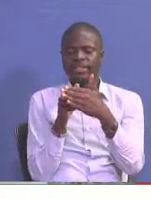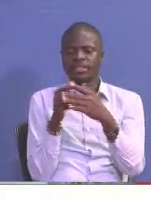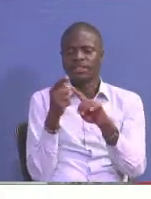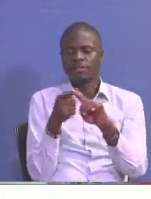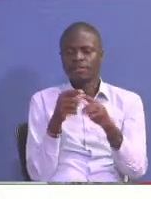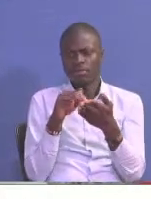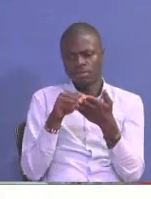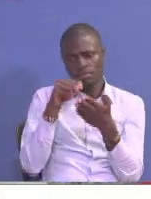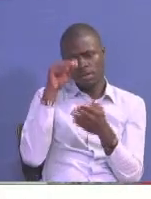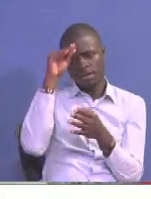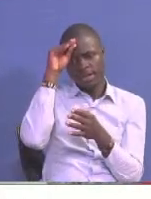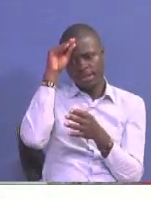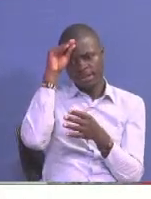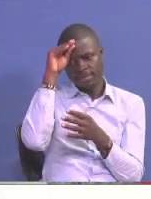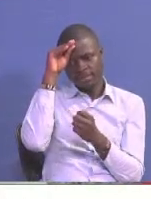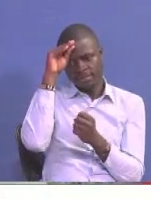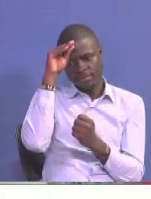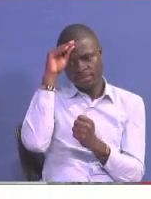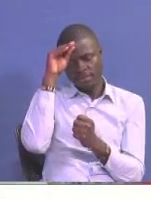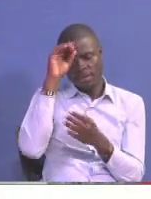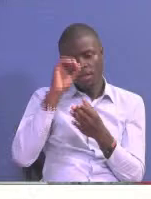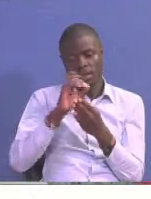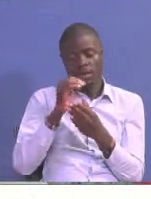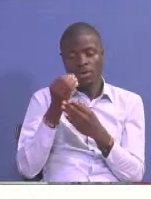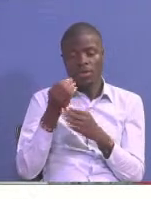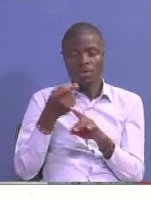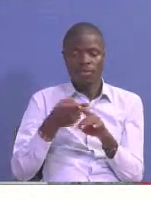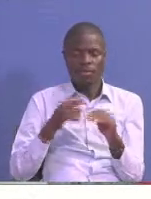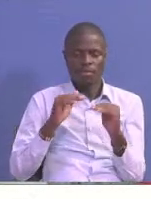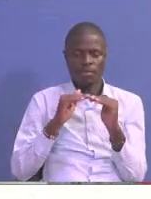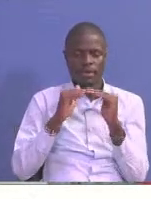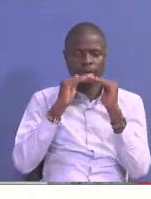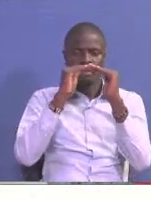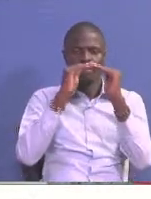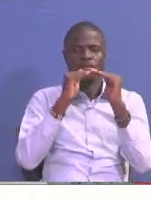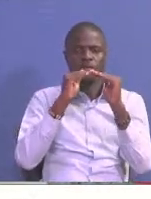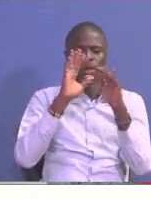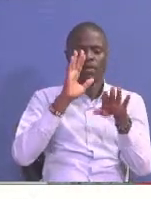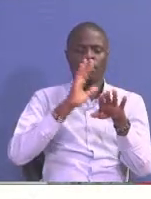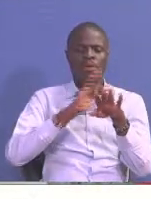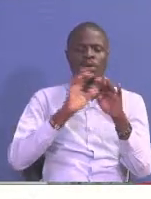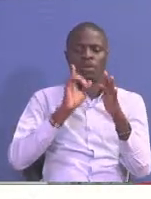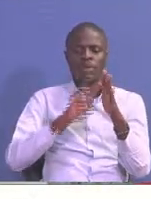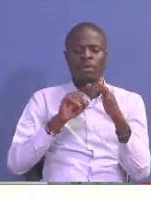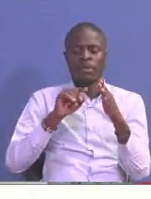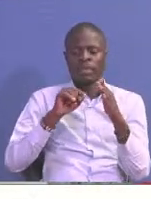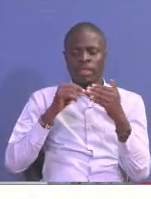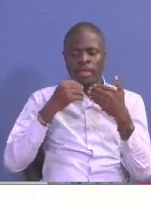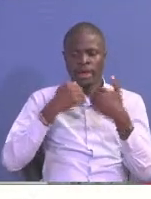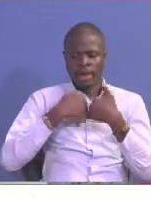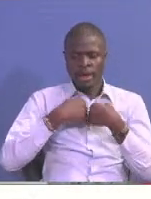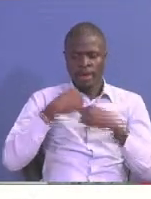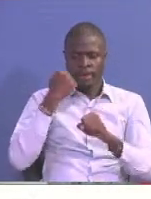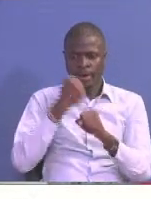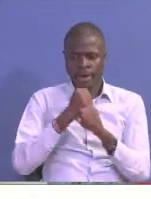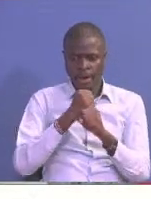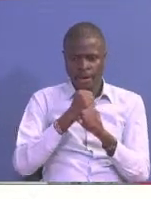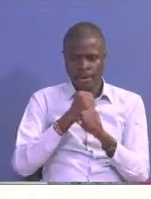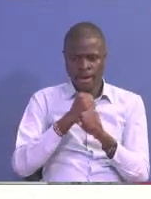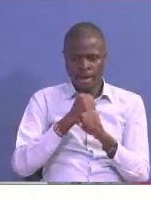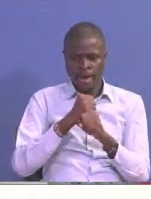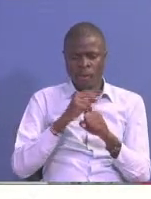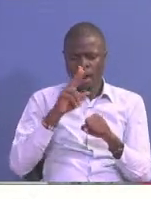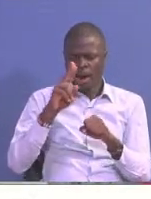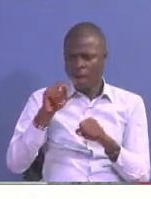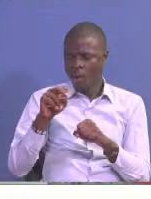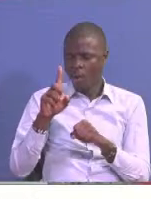from learning or even from improving on what they have already done. There is